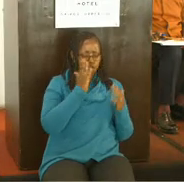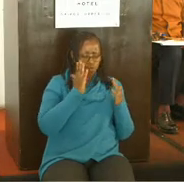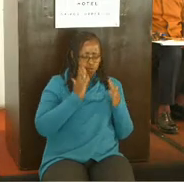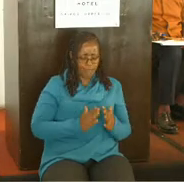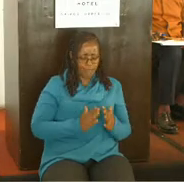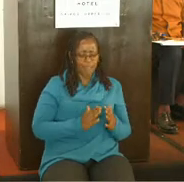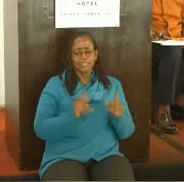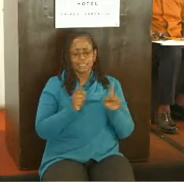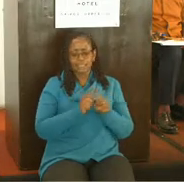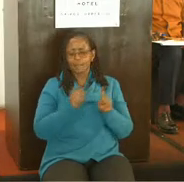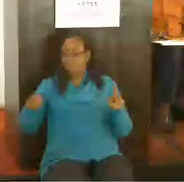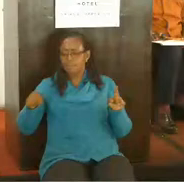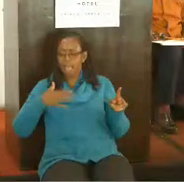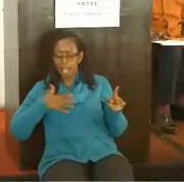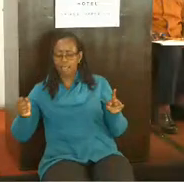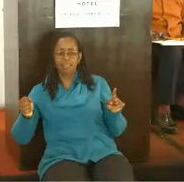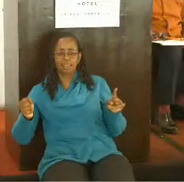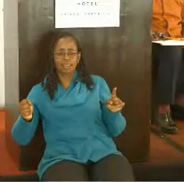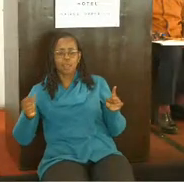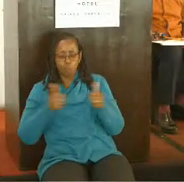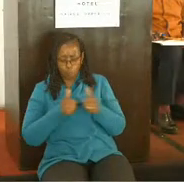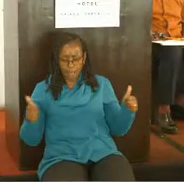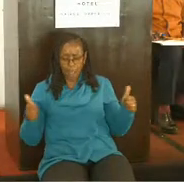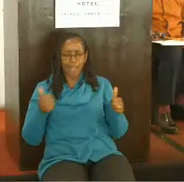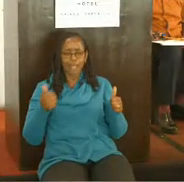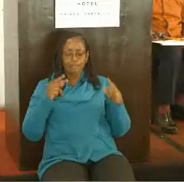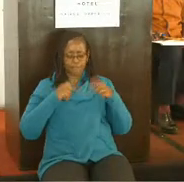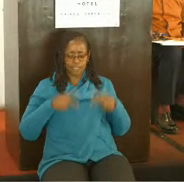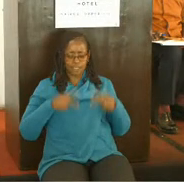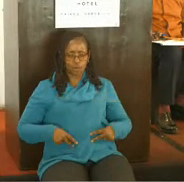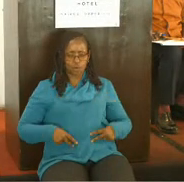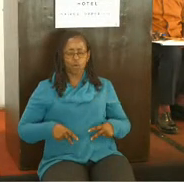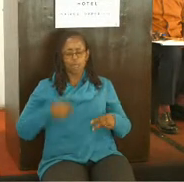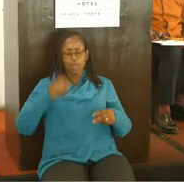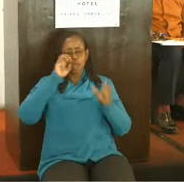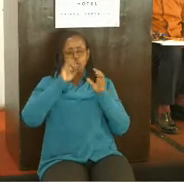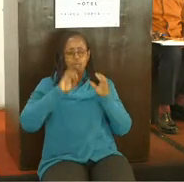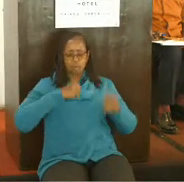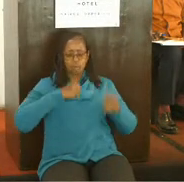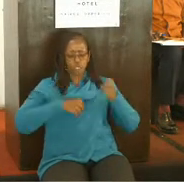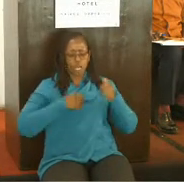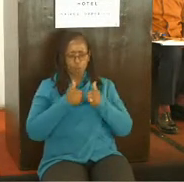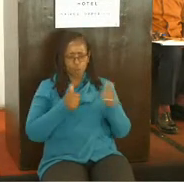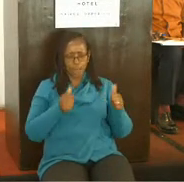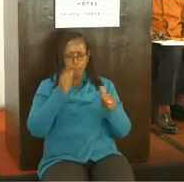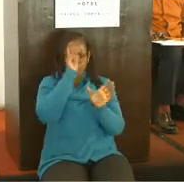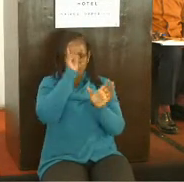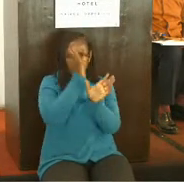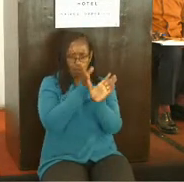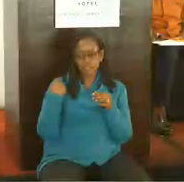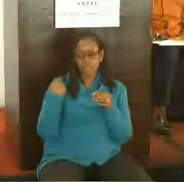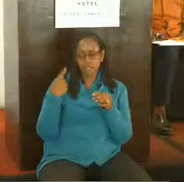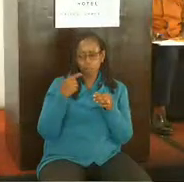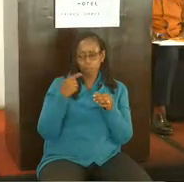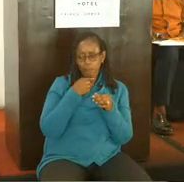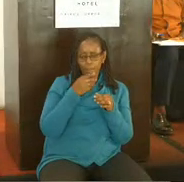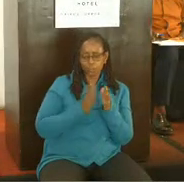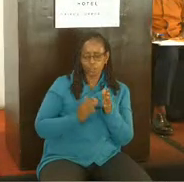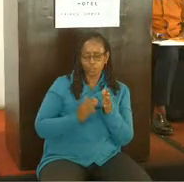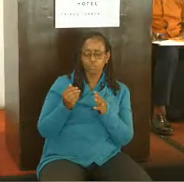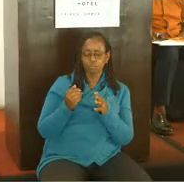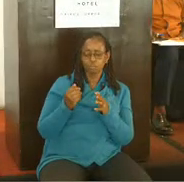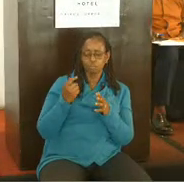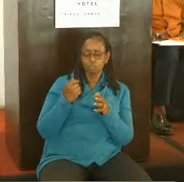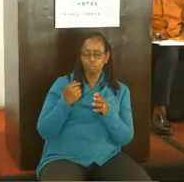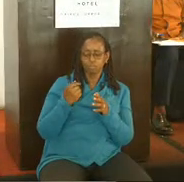about health they are well in every sense physically emotionally psychologically spiritual these conversations